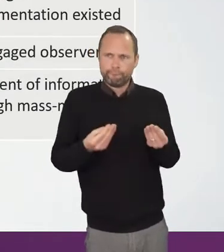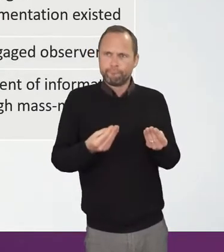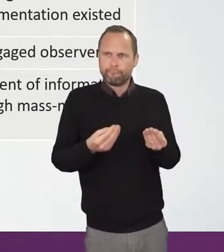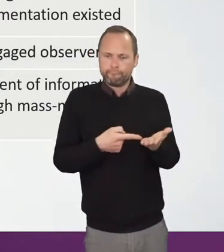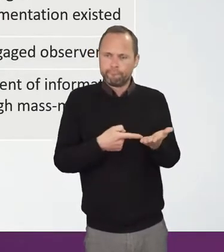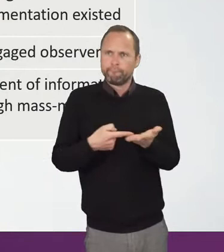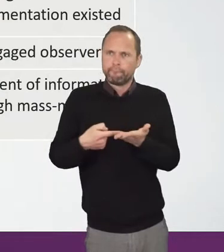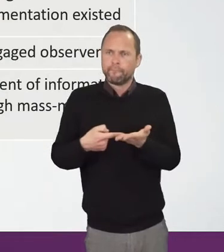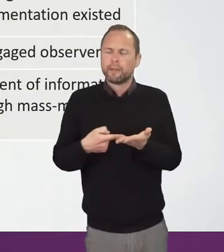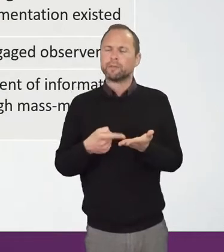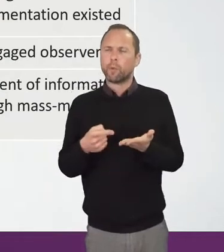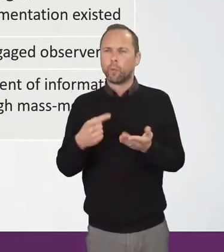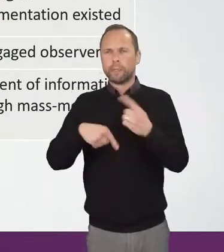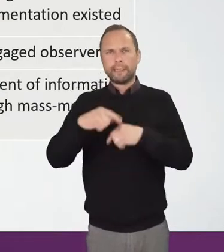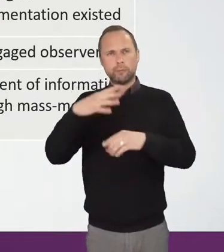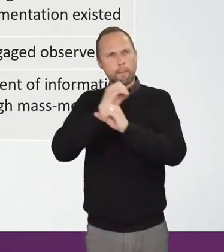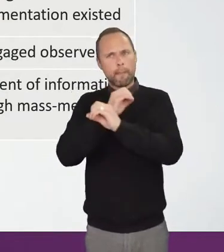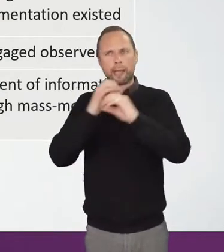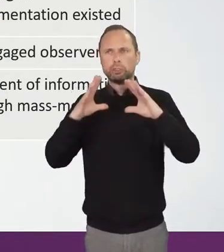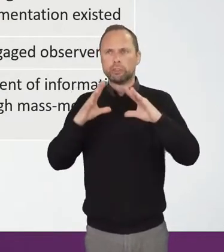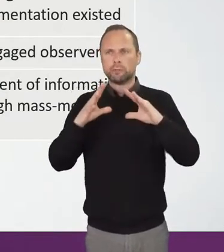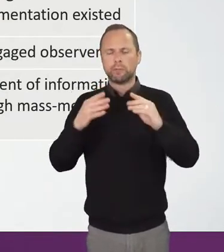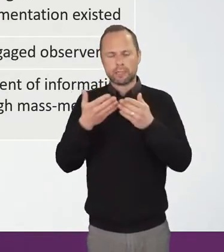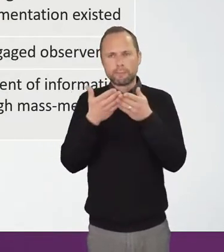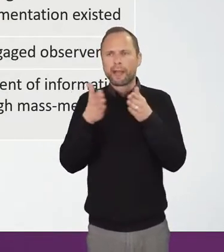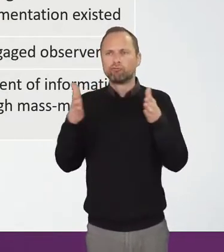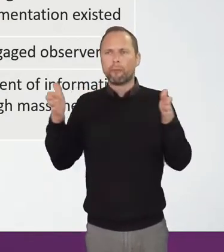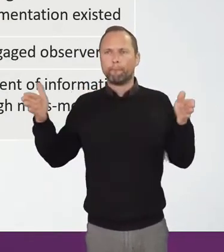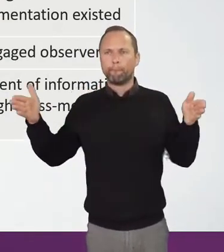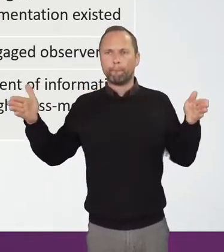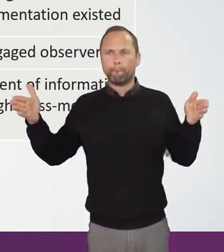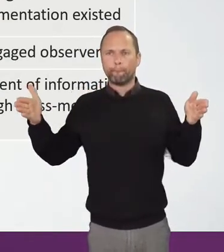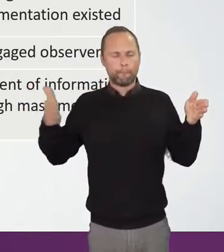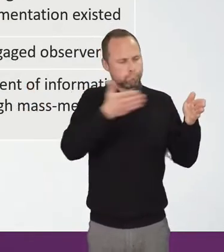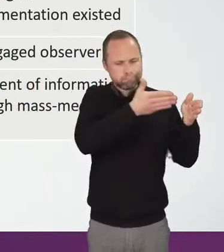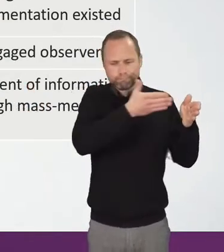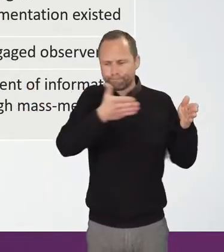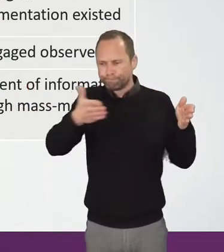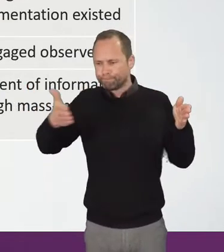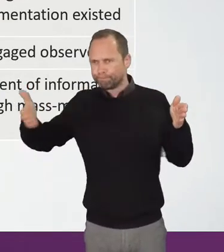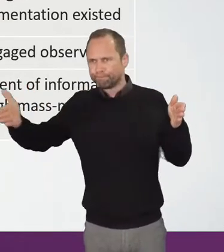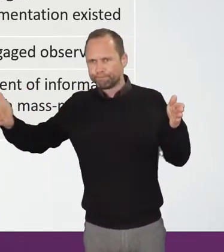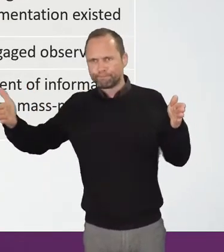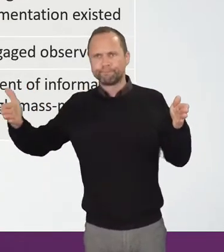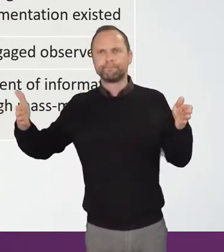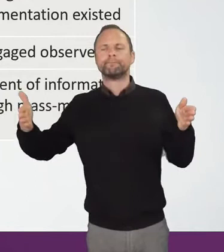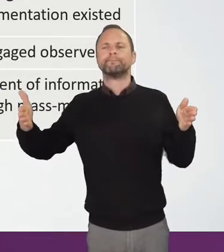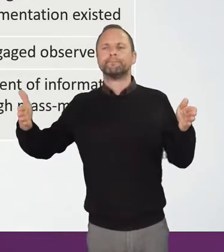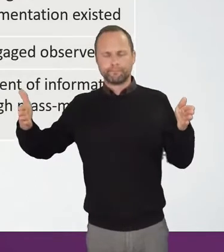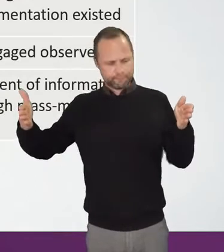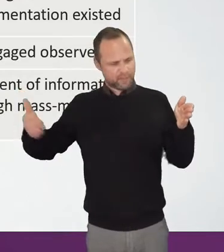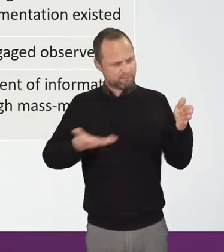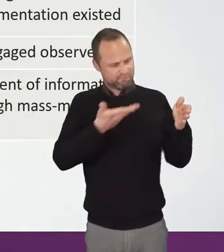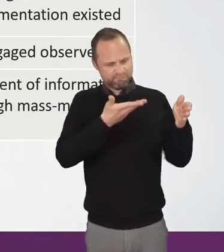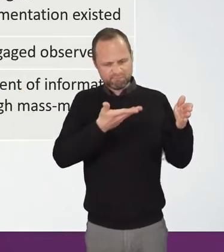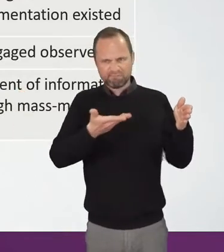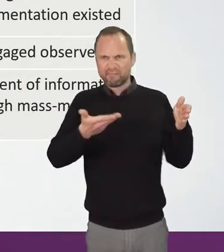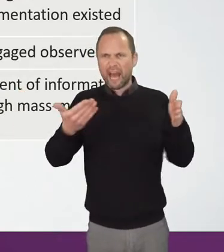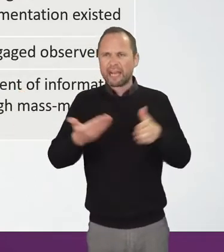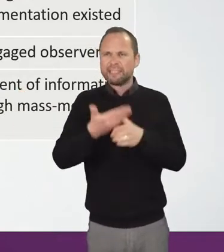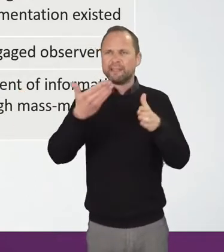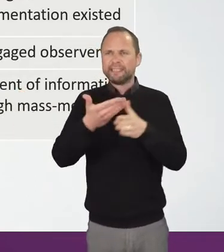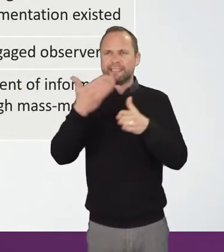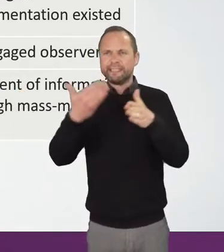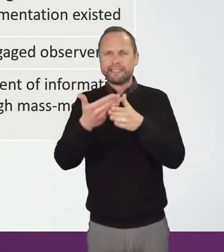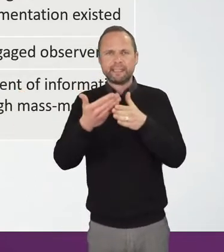so what we have to imagine here is almost a spectrum. And on the one hand, you can have a whole bunch of activities where